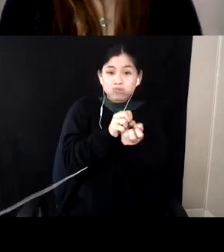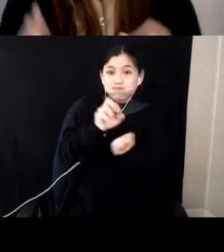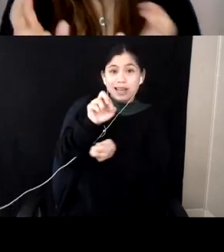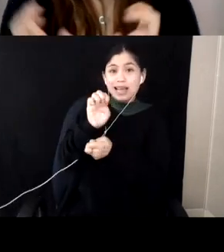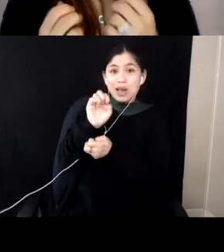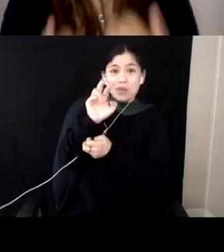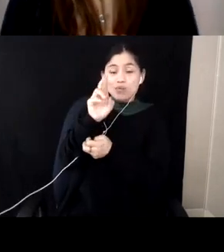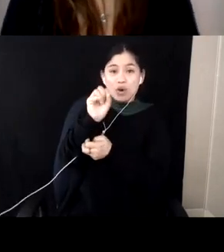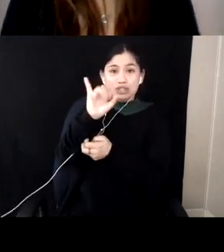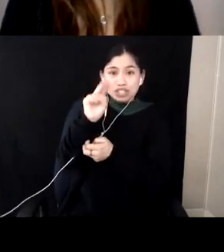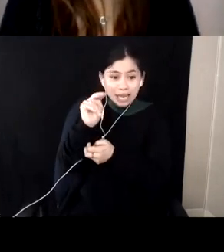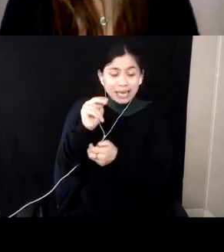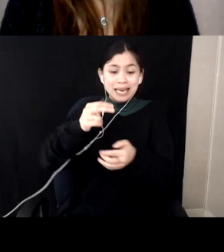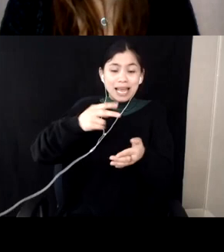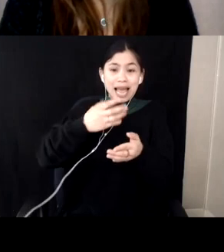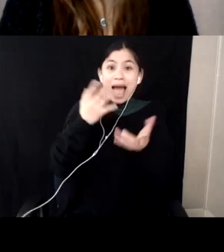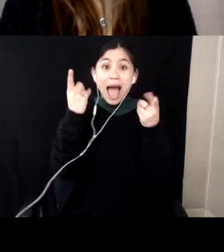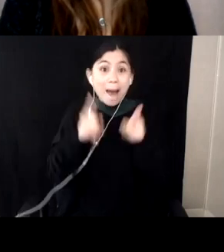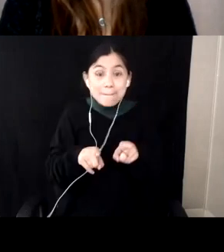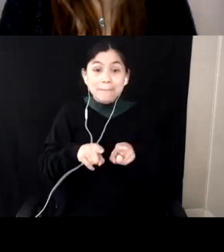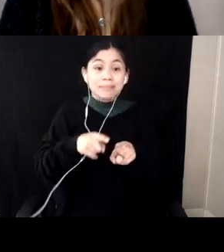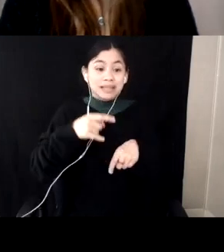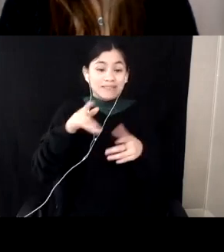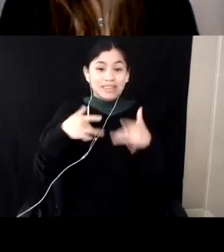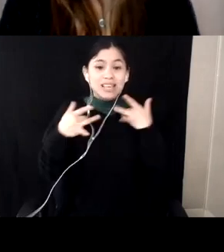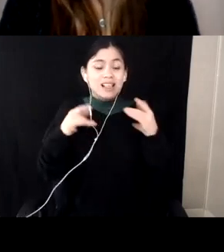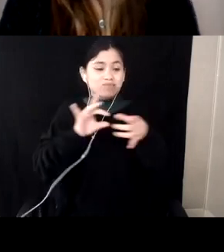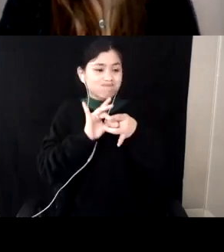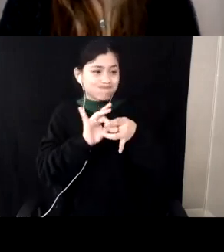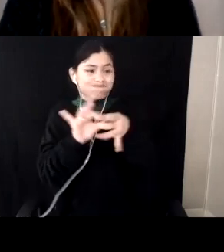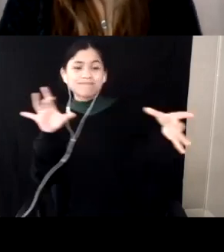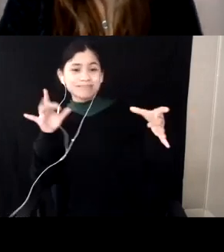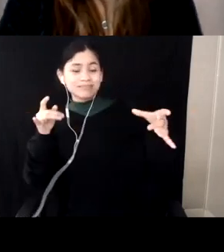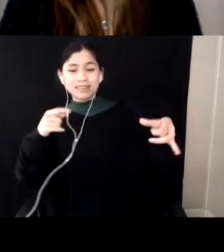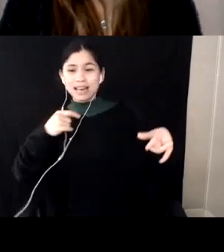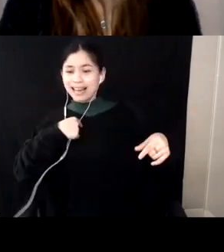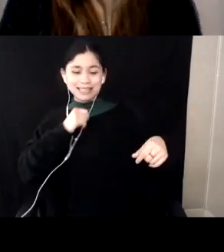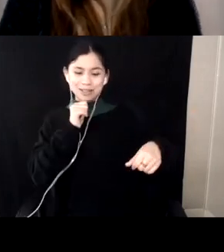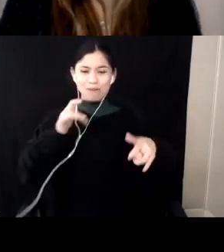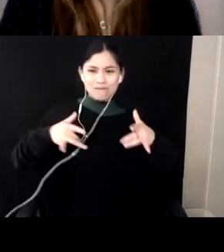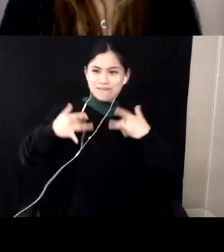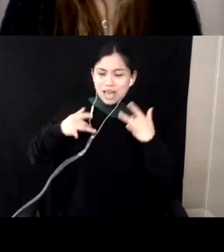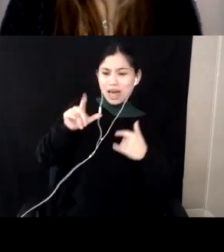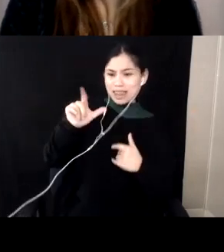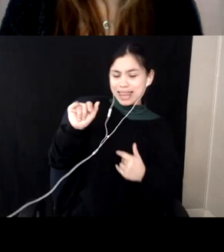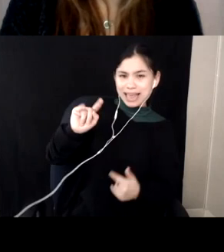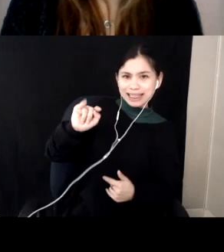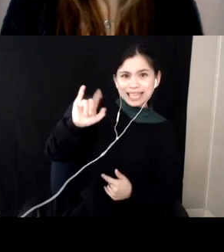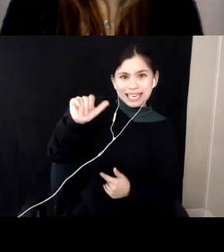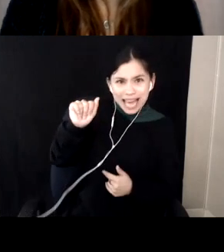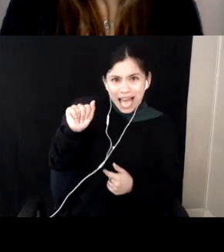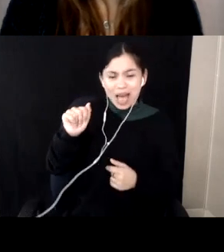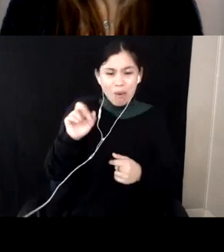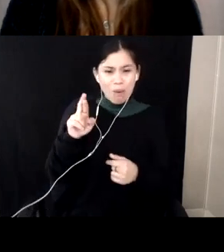disconnect of not feeling Latina, not feeling that that is your culture or your